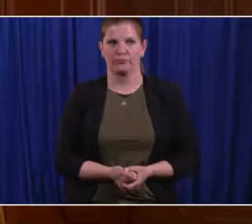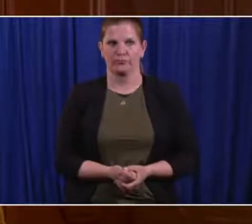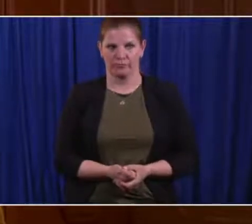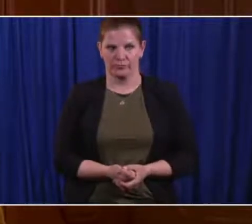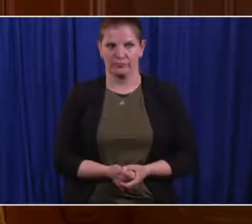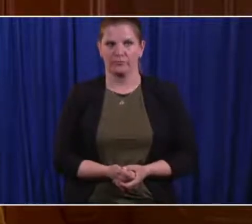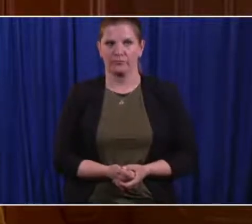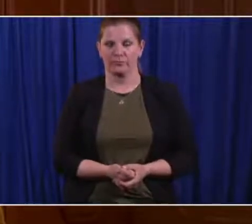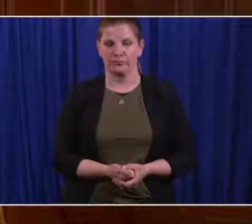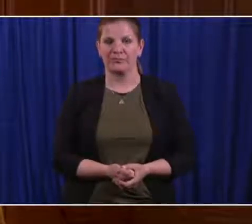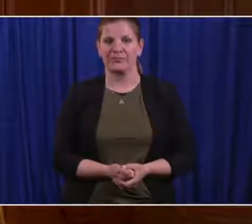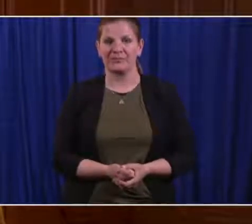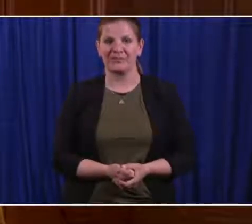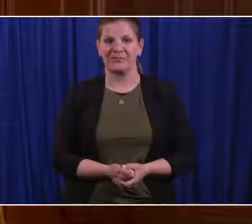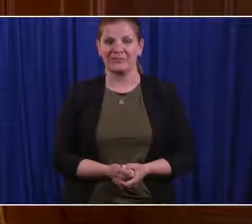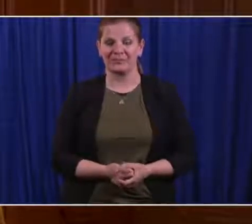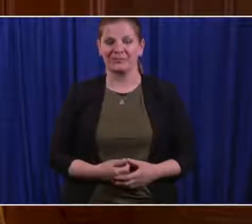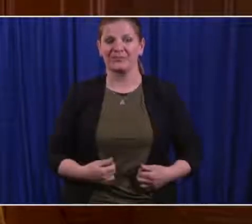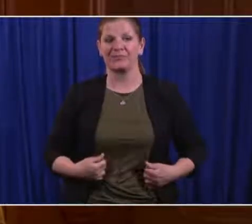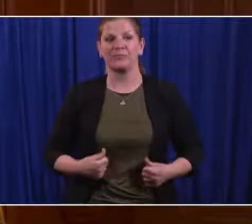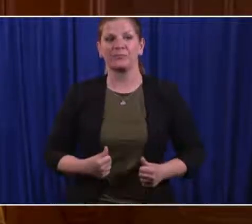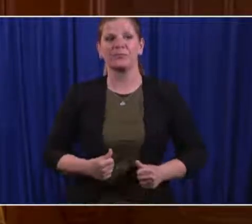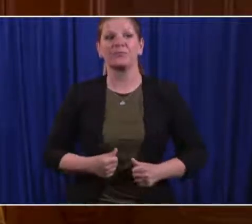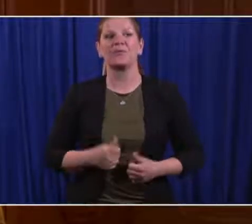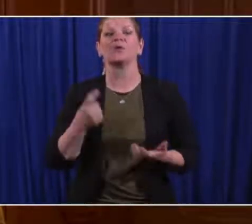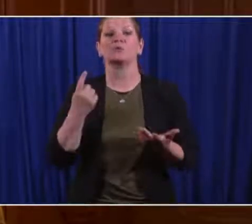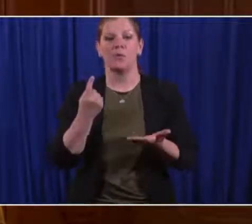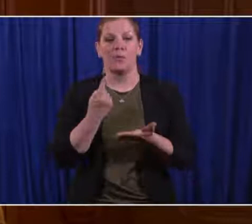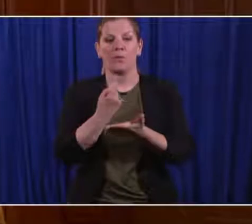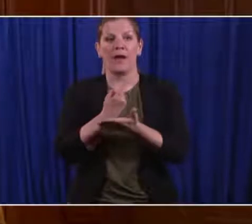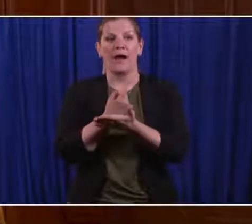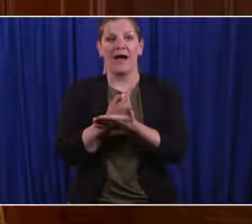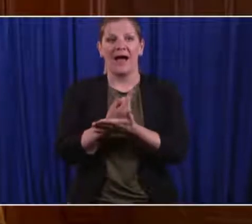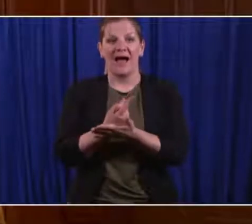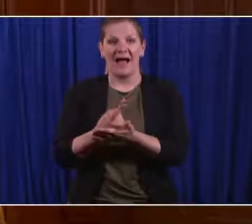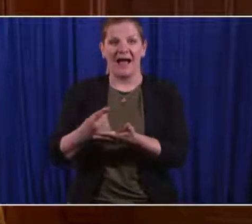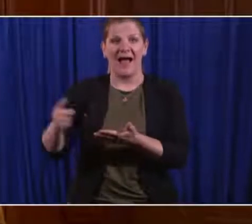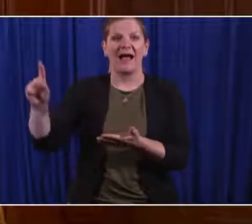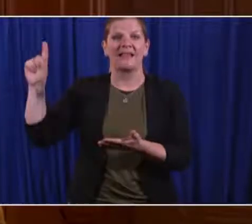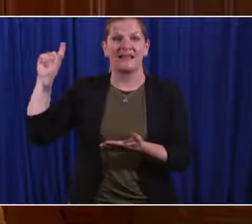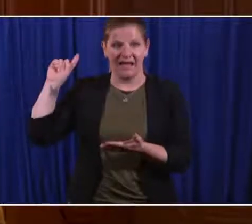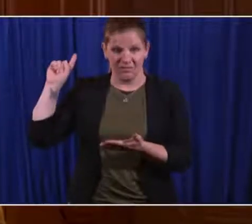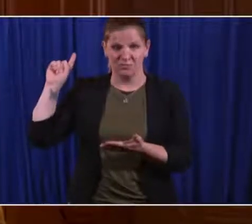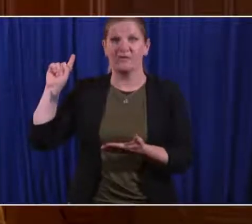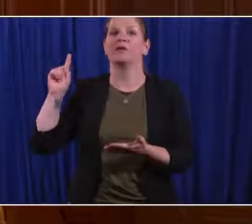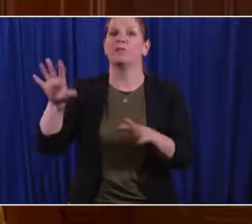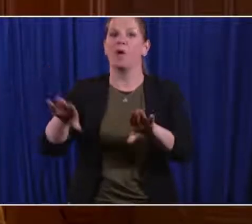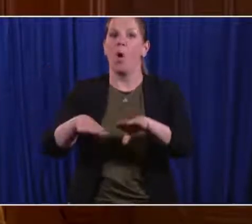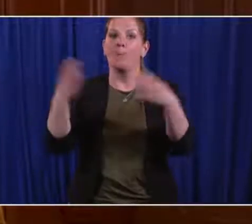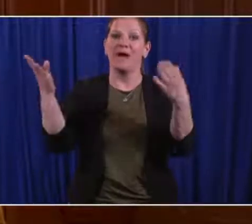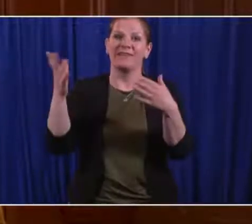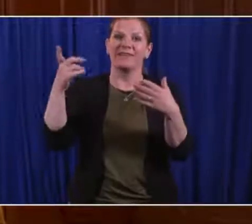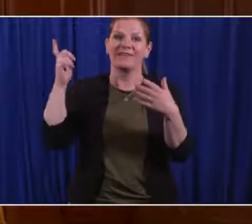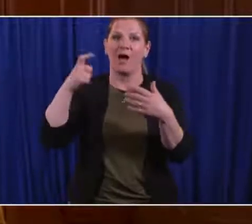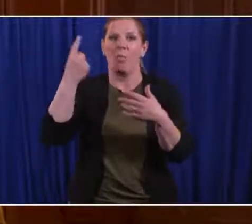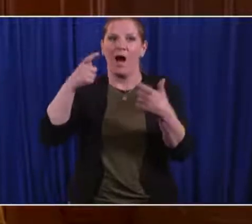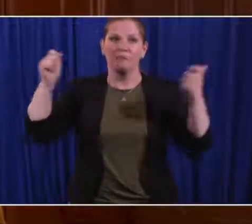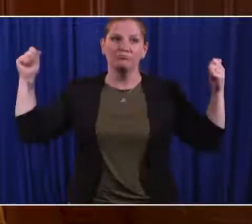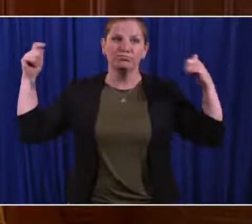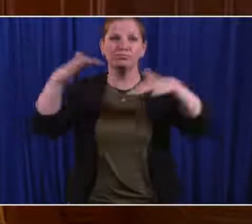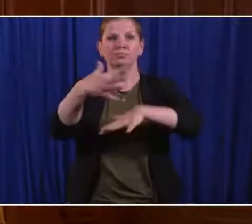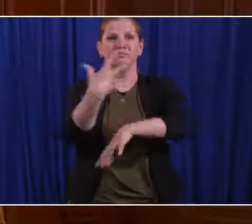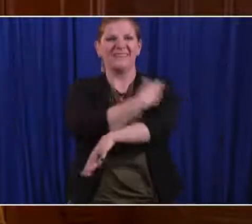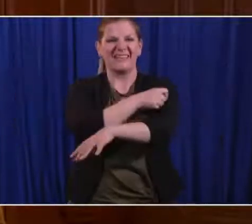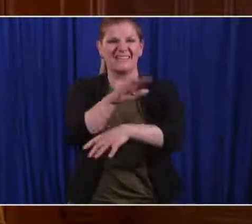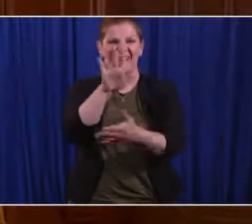Last week, we opened up Ohio's federal and state mass vaccination site at the Wolstein Center in